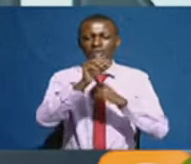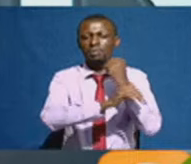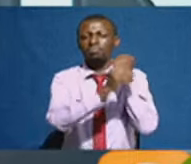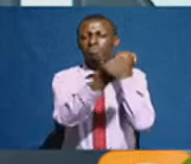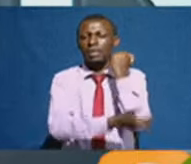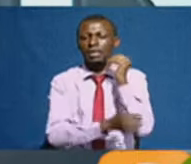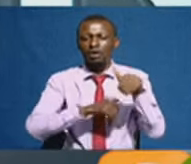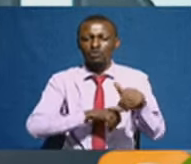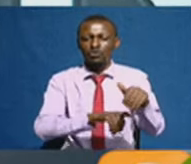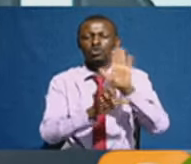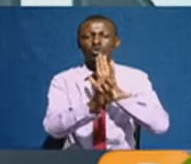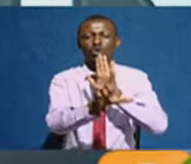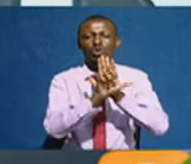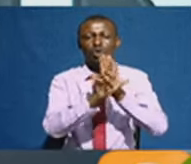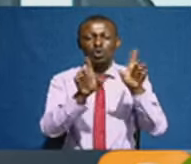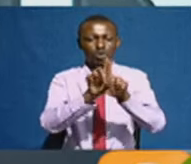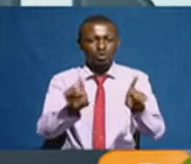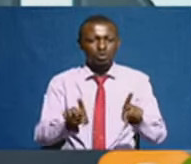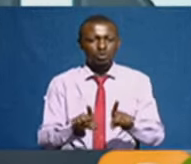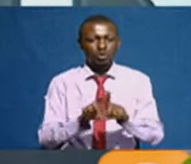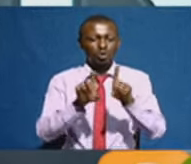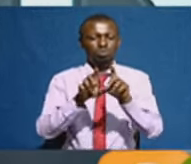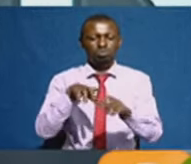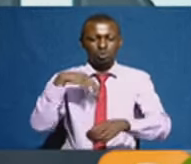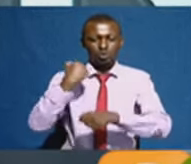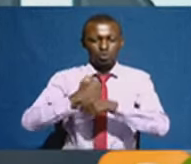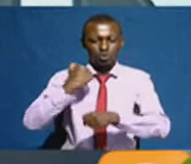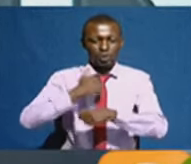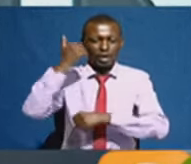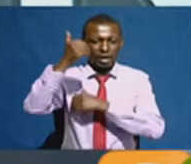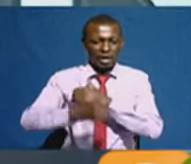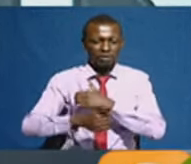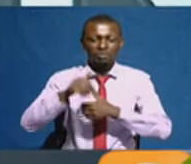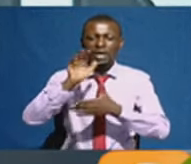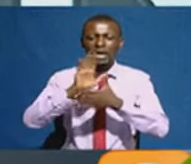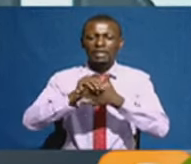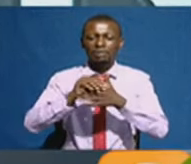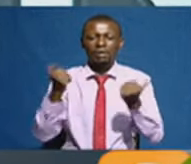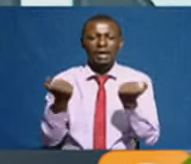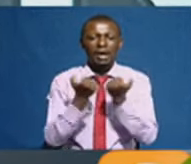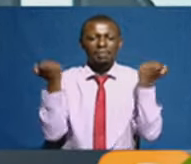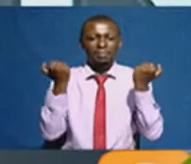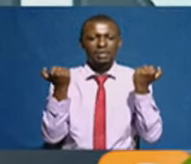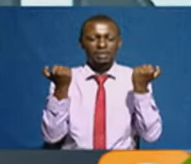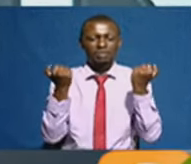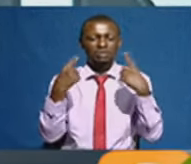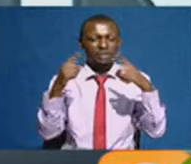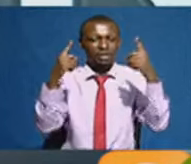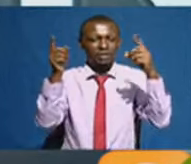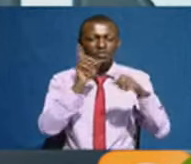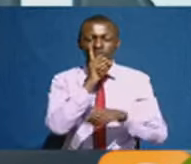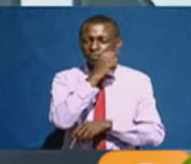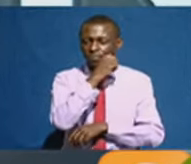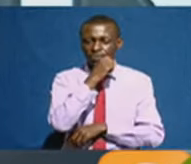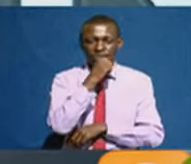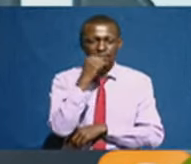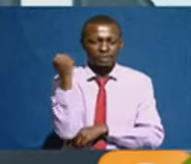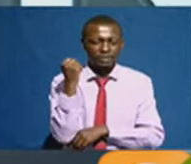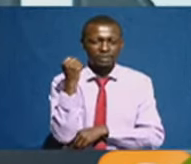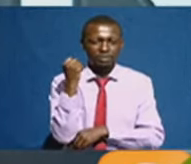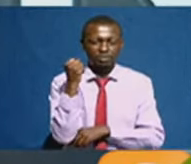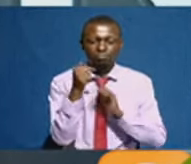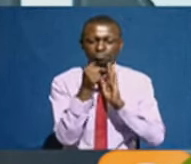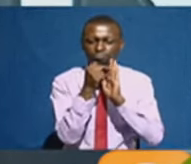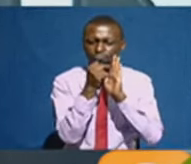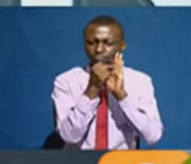well ensuring their employment post-internship once that is done successfully. Now, these are